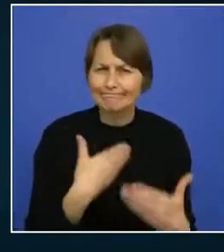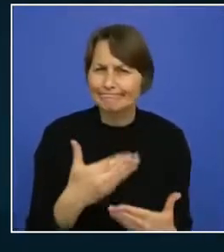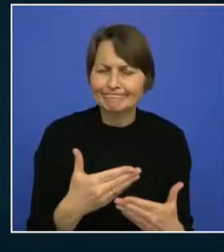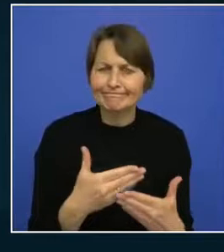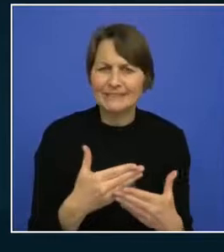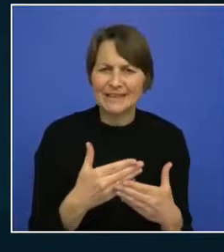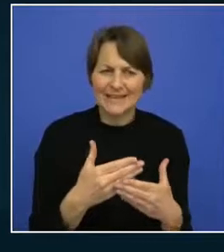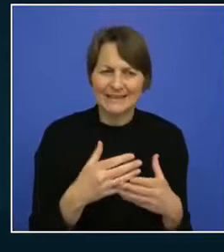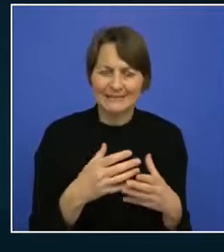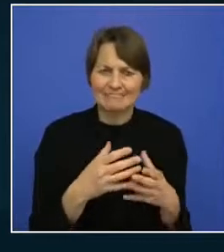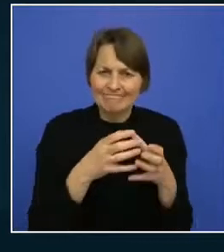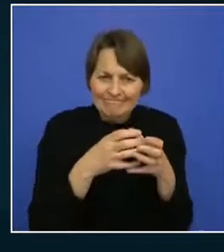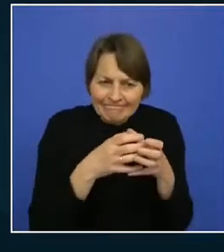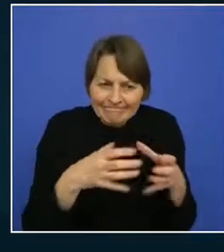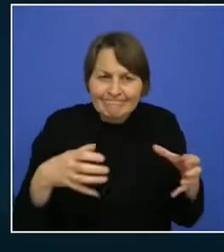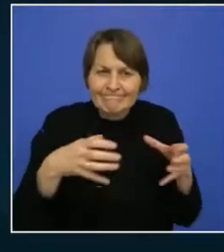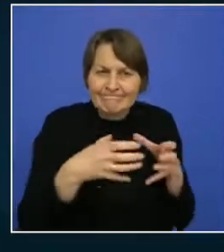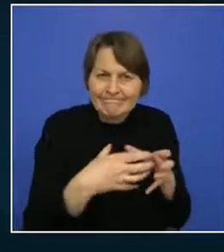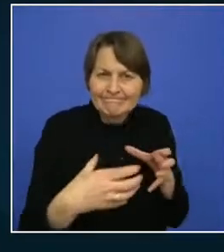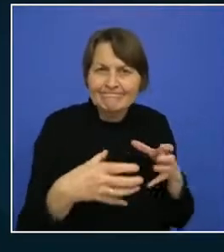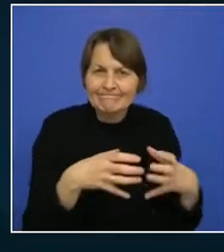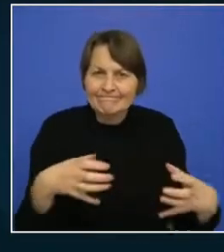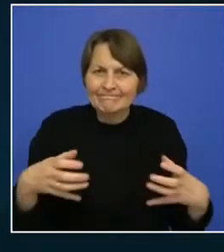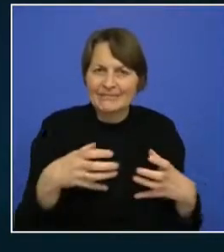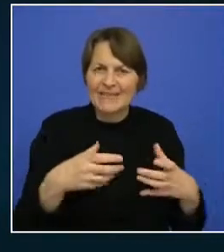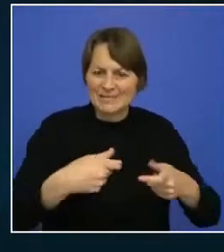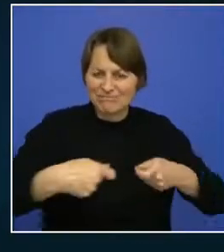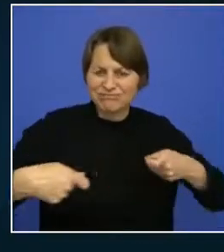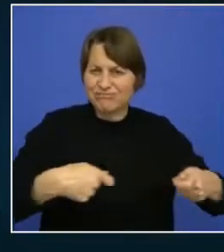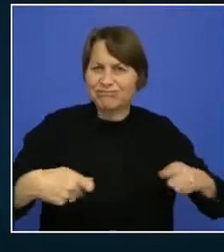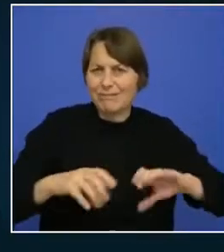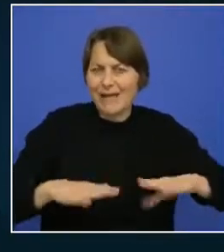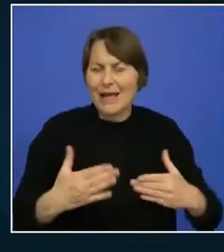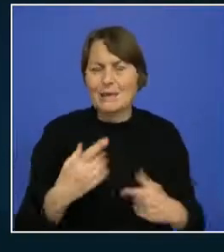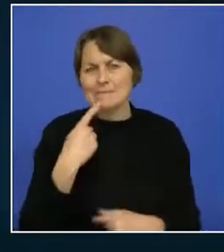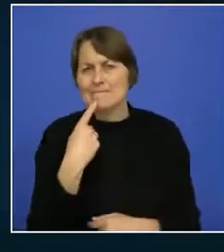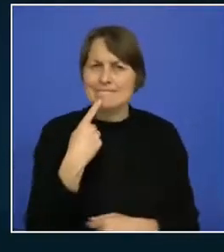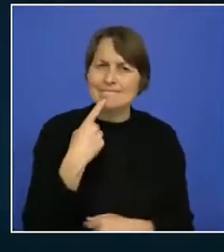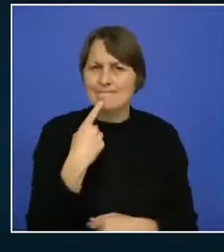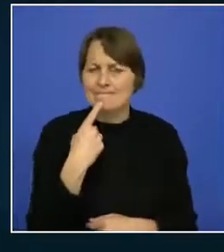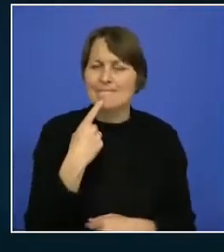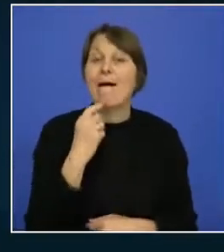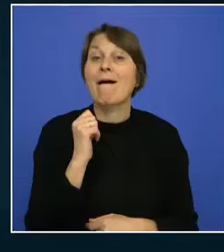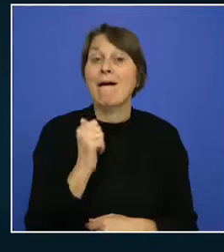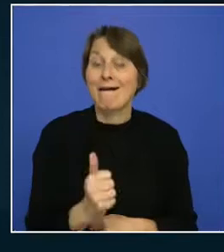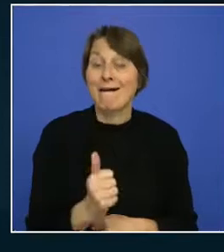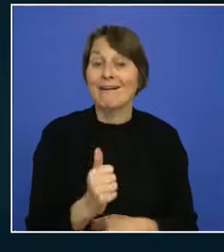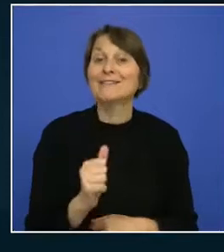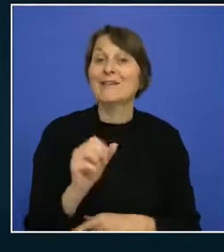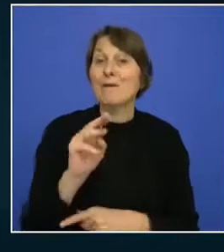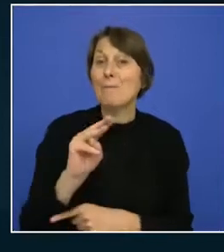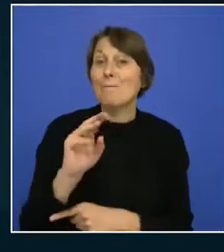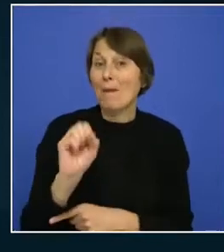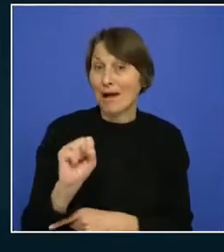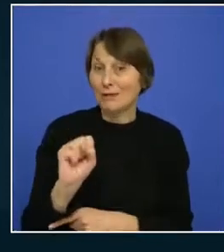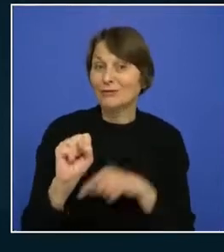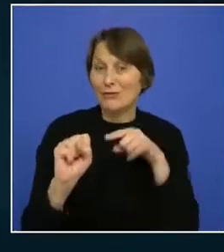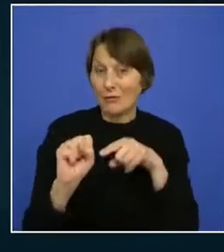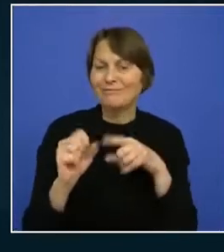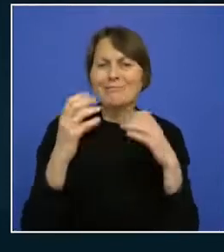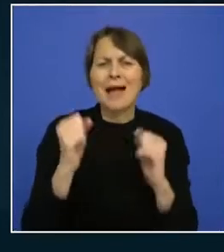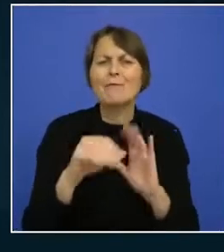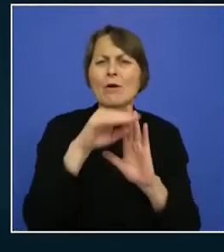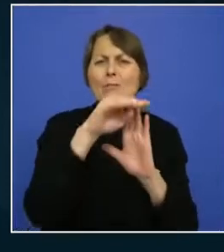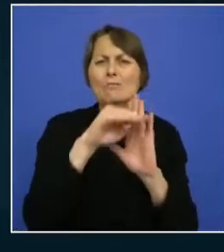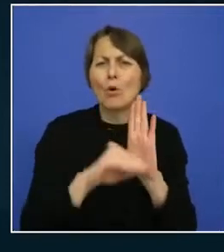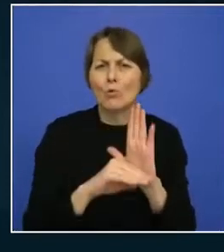hack these solutions and scale them? So we have a Microsoft Capstone program that is